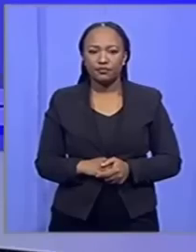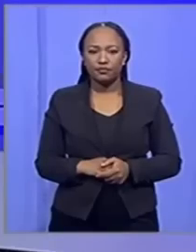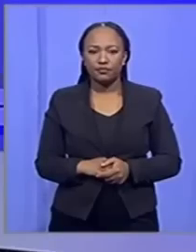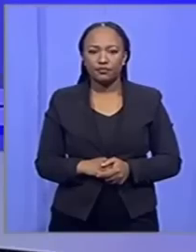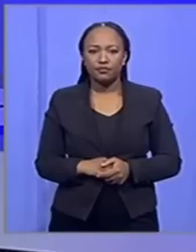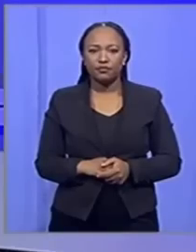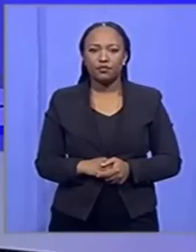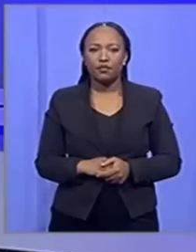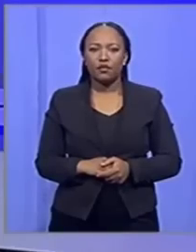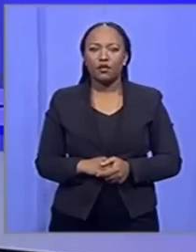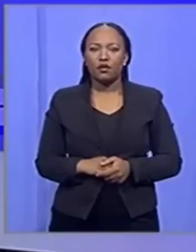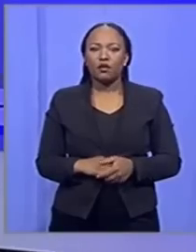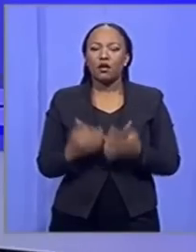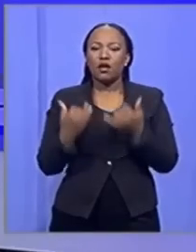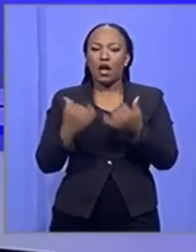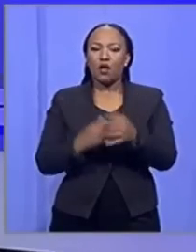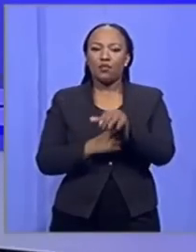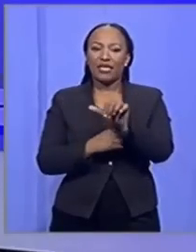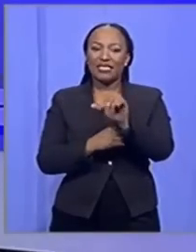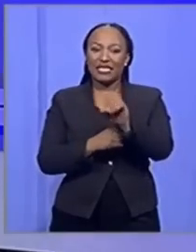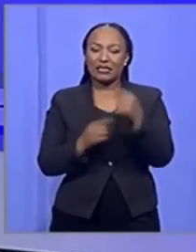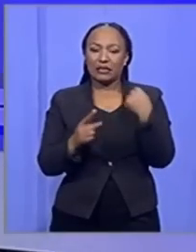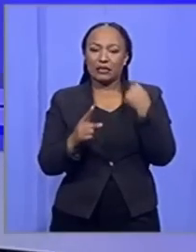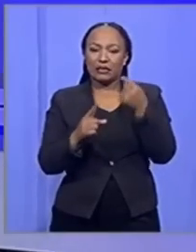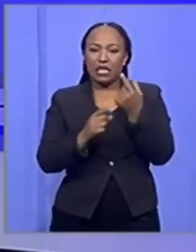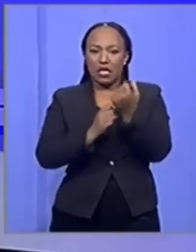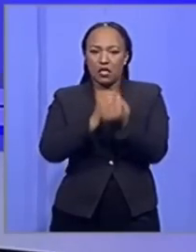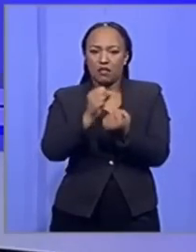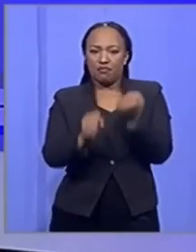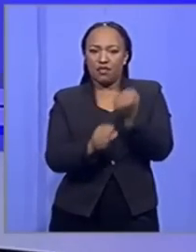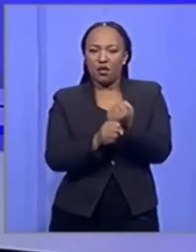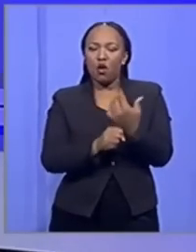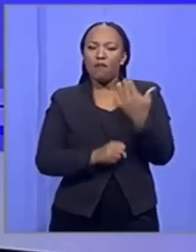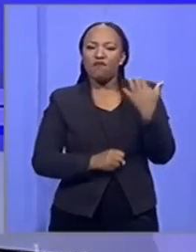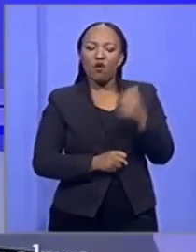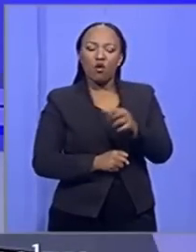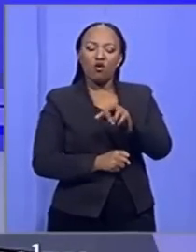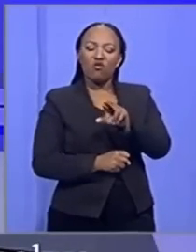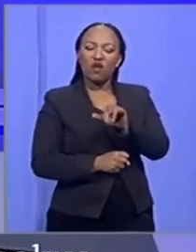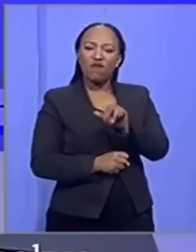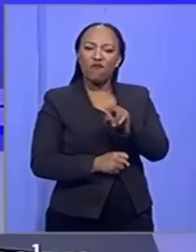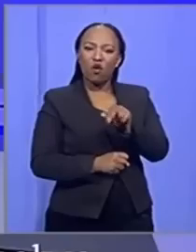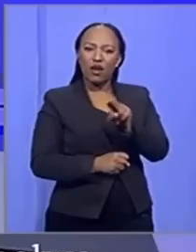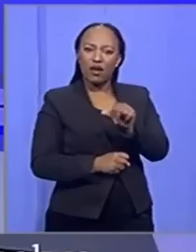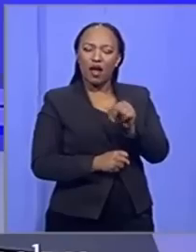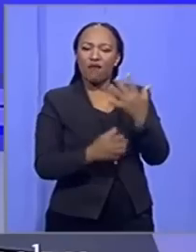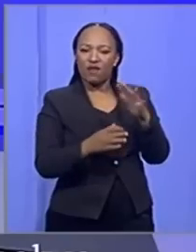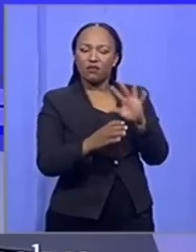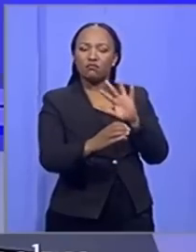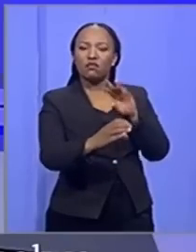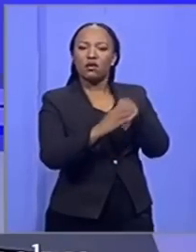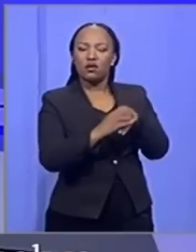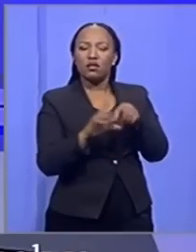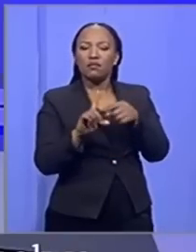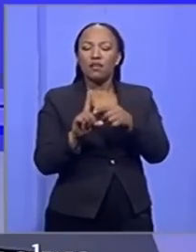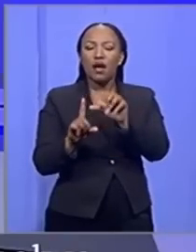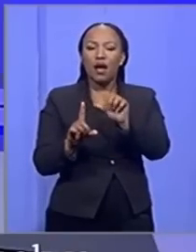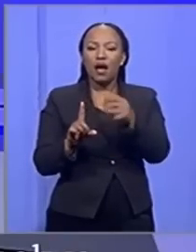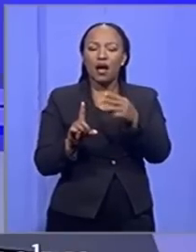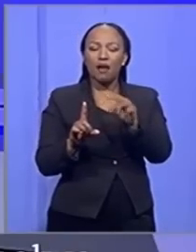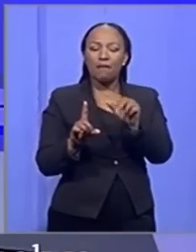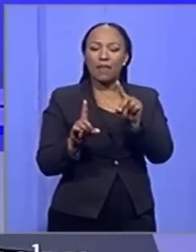Le hono go tlatsa mengwaga e 16 ge sa le ba golega ba tsheko ya Rivonia bjalo ka Ahmed Kathrata le ba bangwe ba šupa ba hlolela go